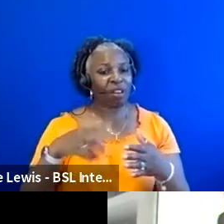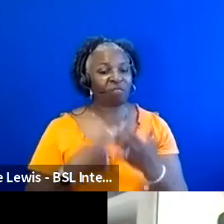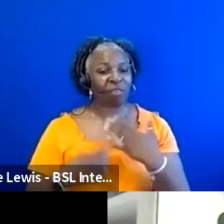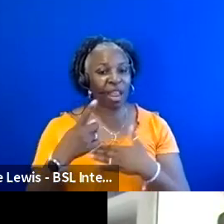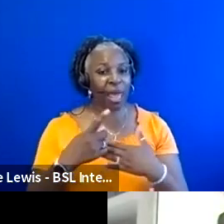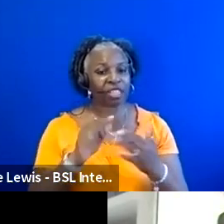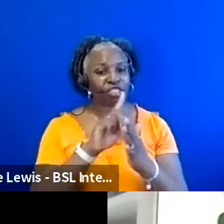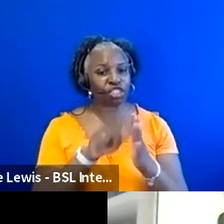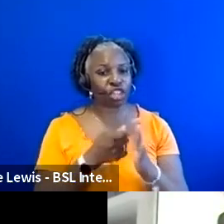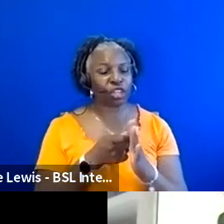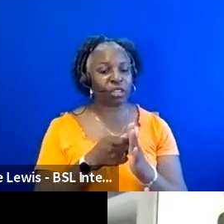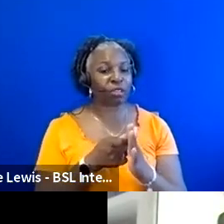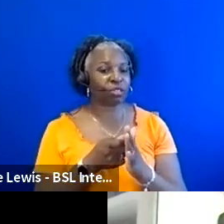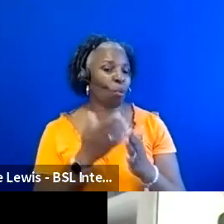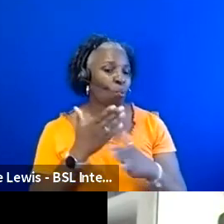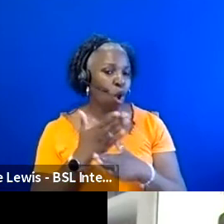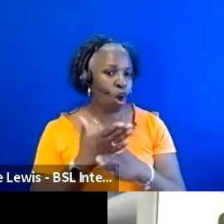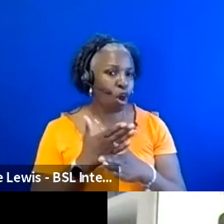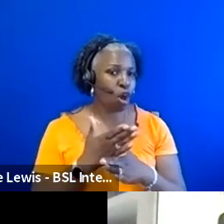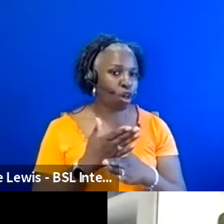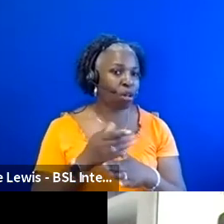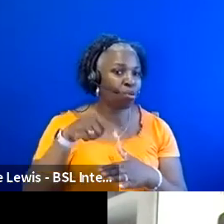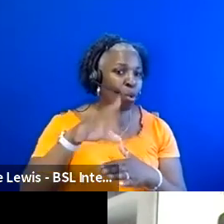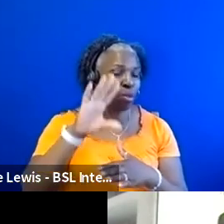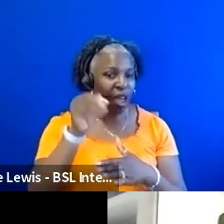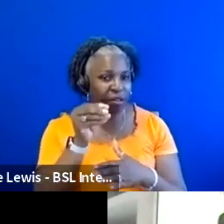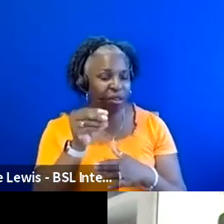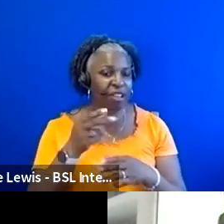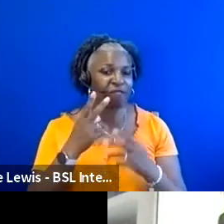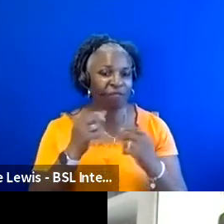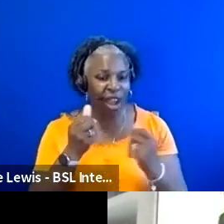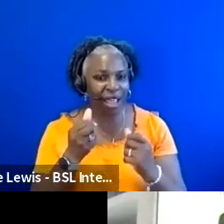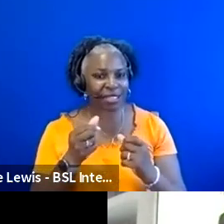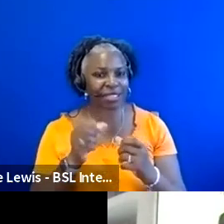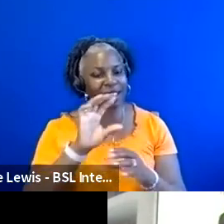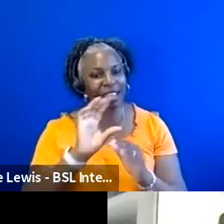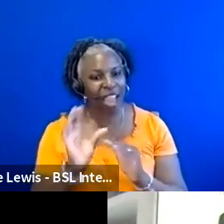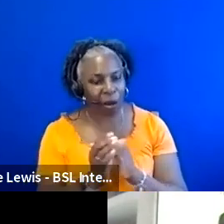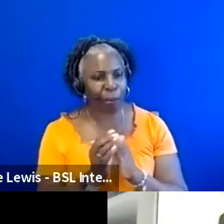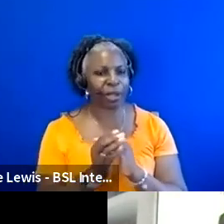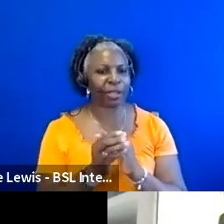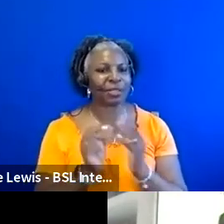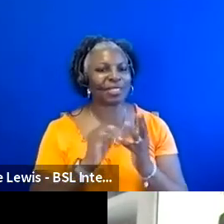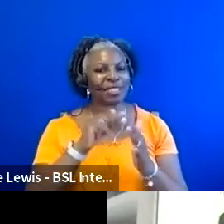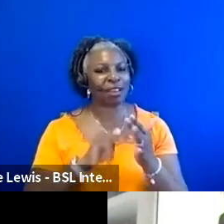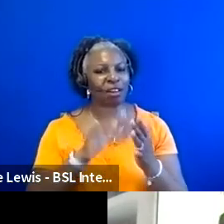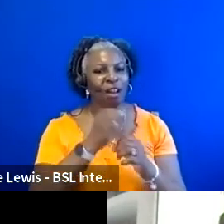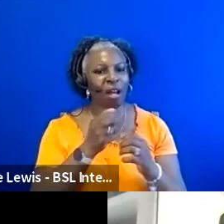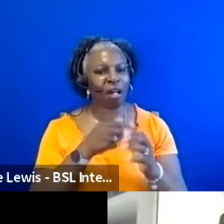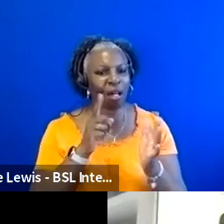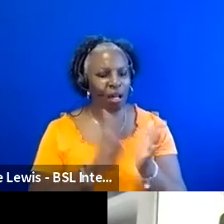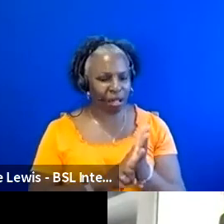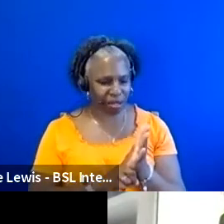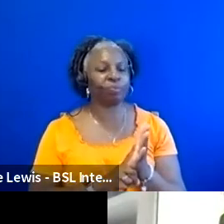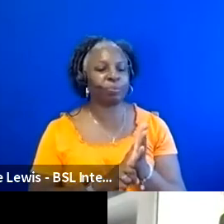North Africa, France, the Caribbean, and more recently, Senegal. She regularly contributes to the New York Times. Her work has also